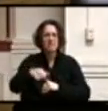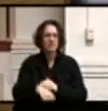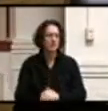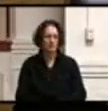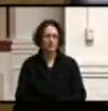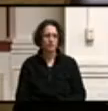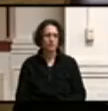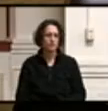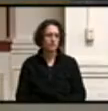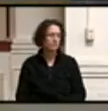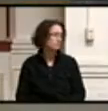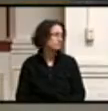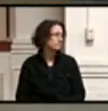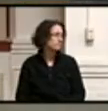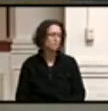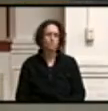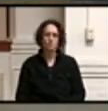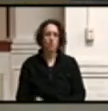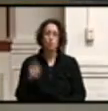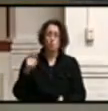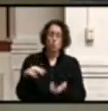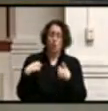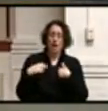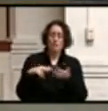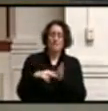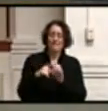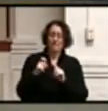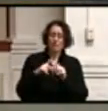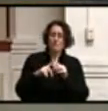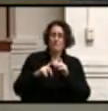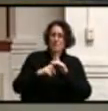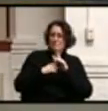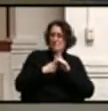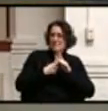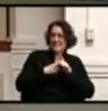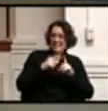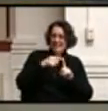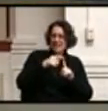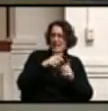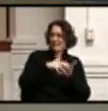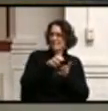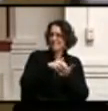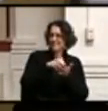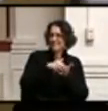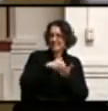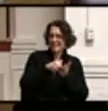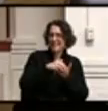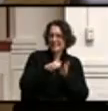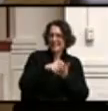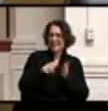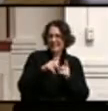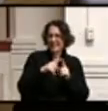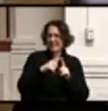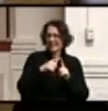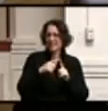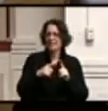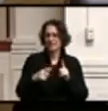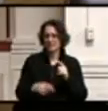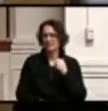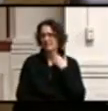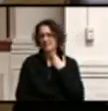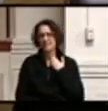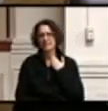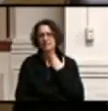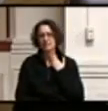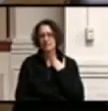No, I was wondering from the original. Oh, from the original. The original, yeah, I think, original. You know, we see this, and you're going to hear this same story